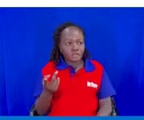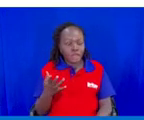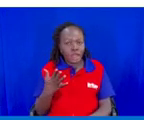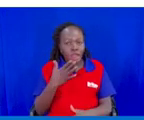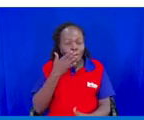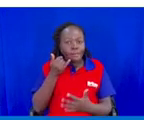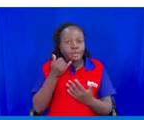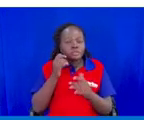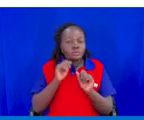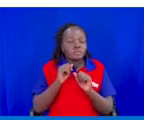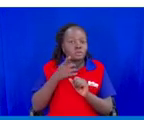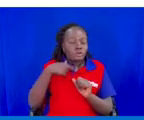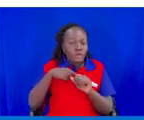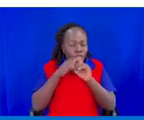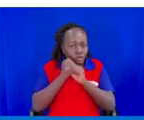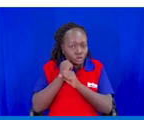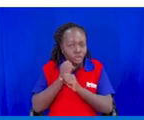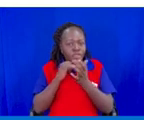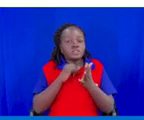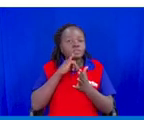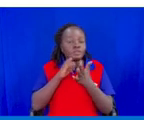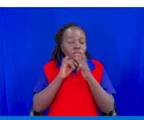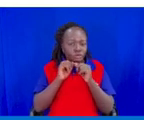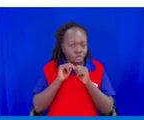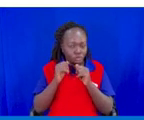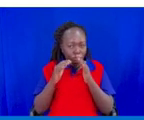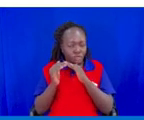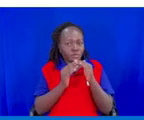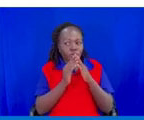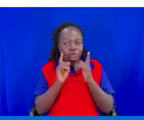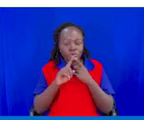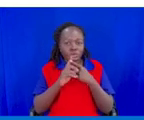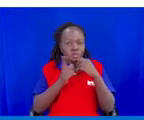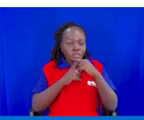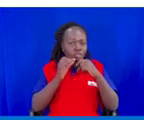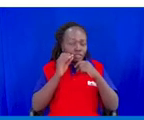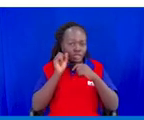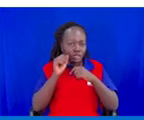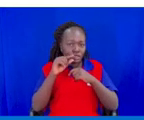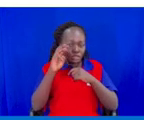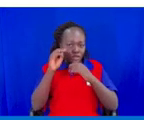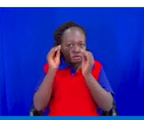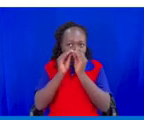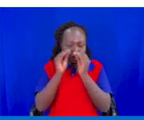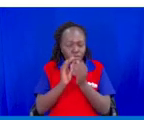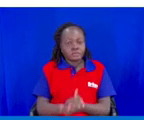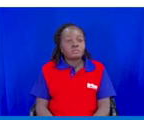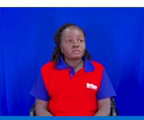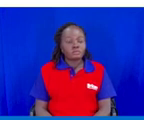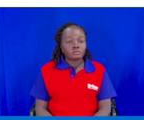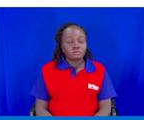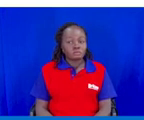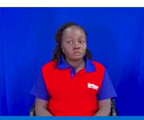we can improve the yield so that it can average towards the 6 year annualized performance.